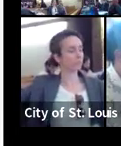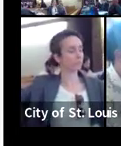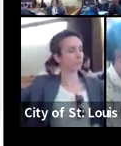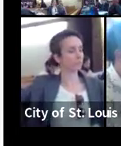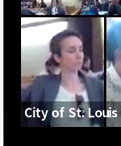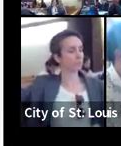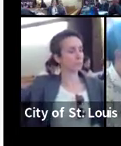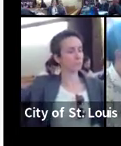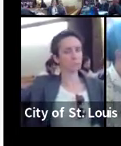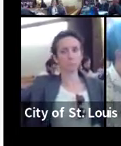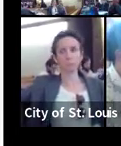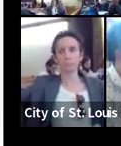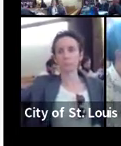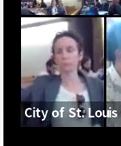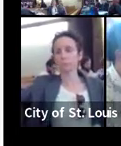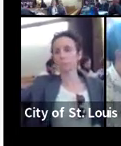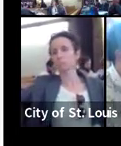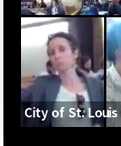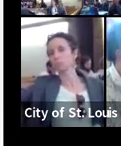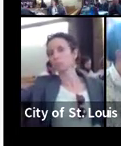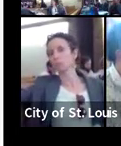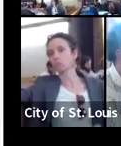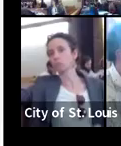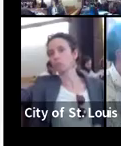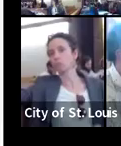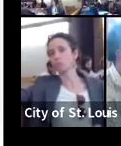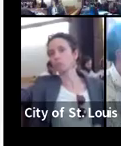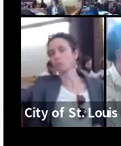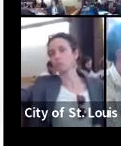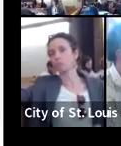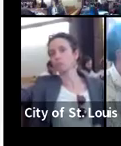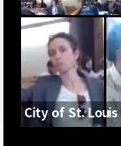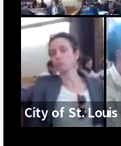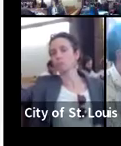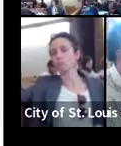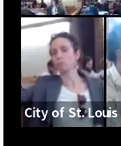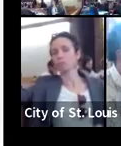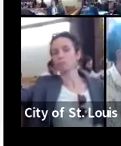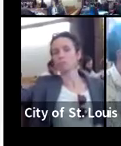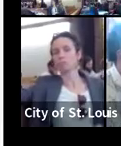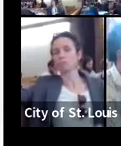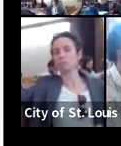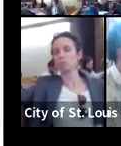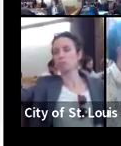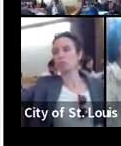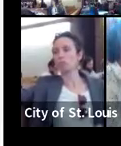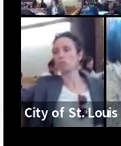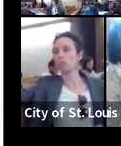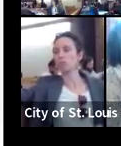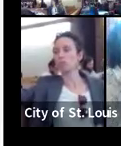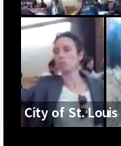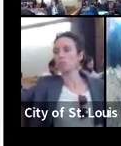wins, low-hanging fruit, and the pilot that continue to build on the momentum that has been created through this planning